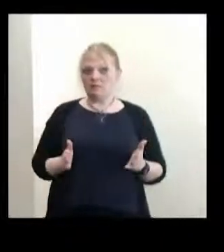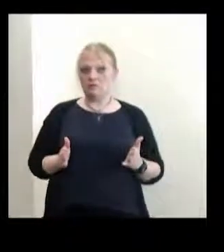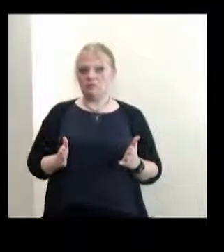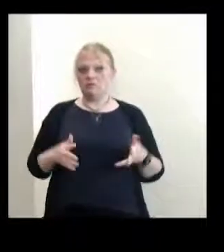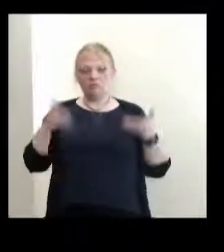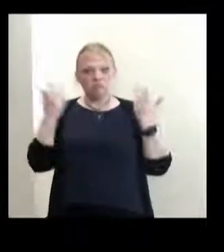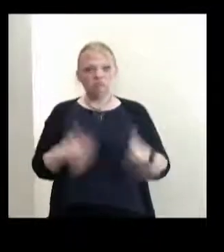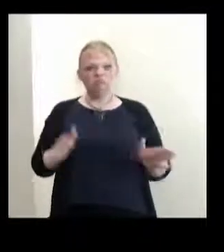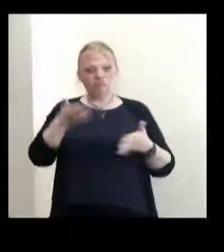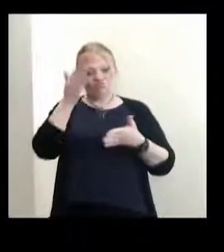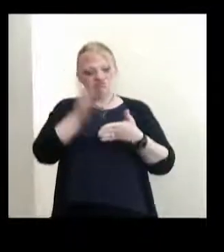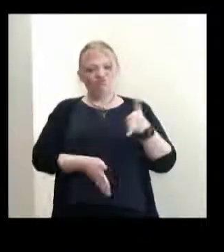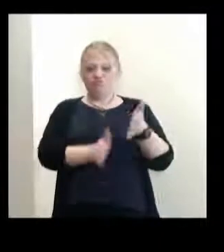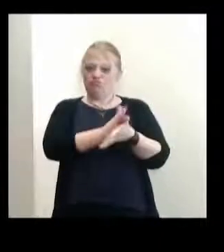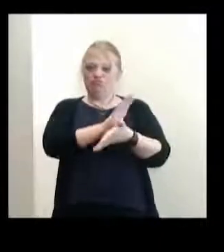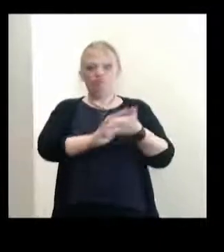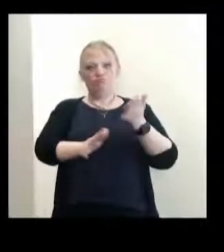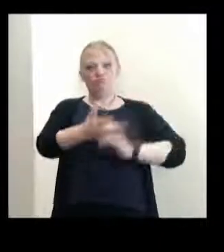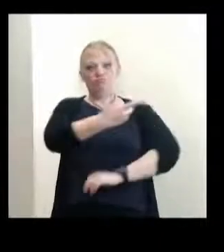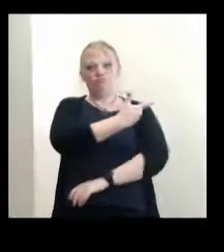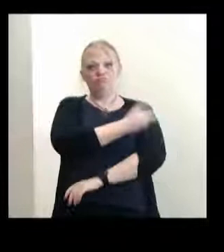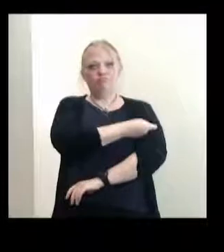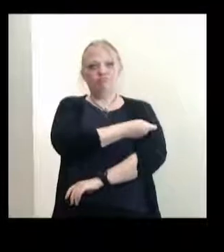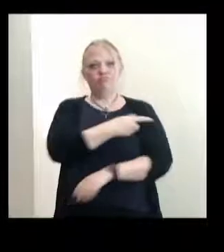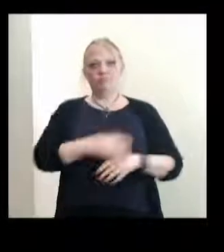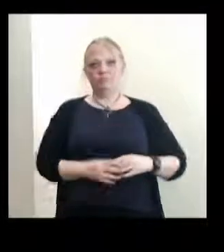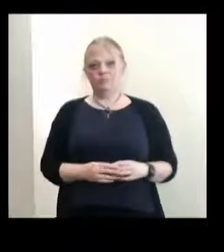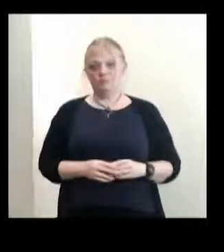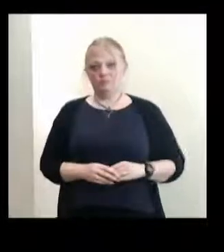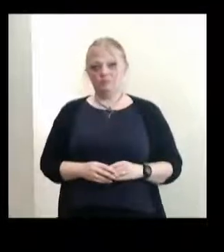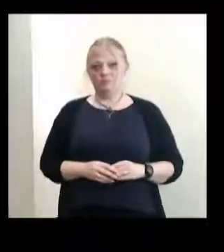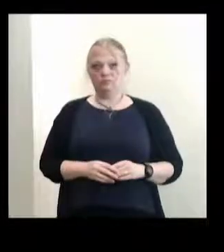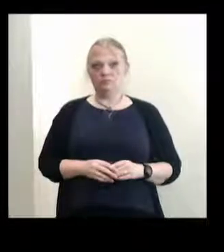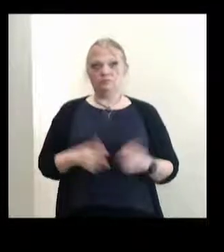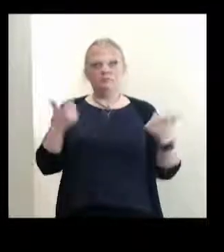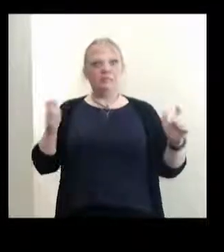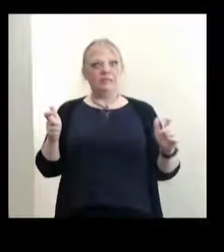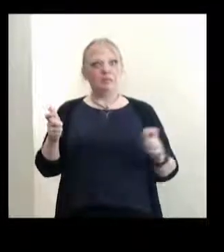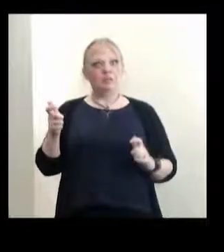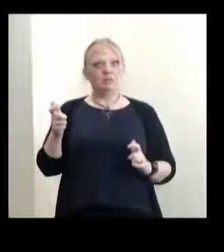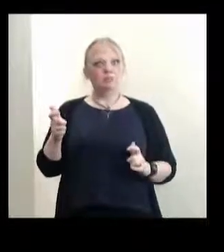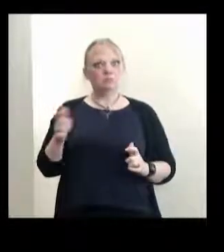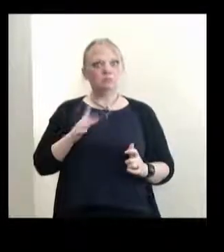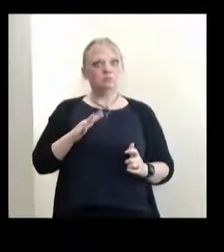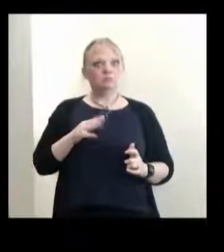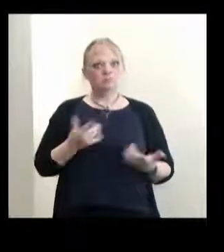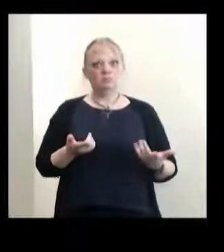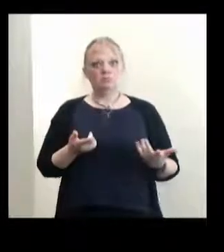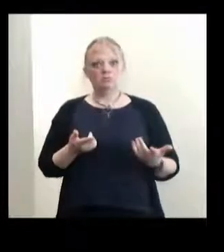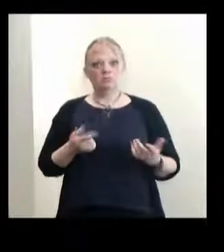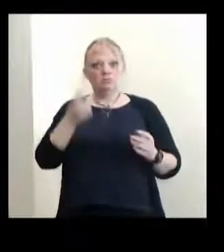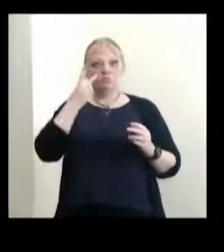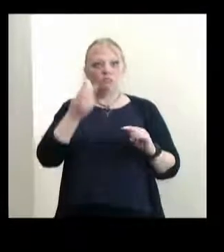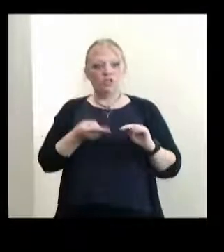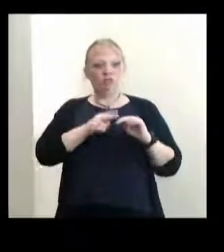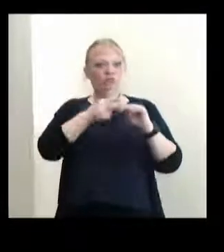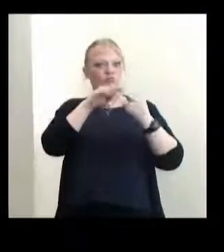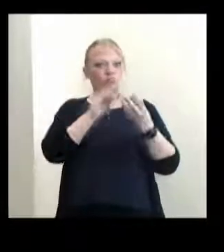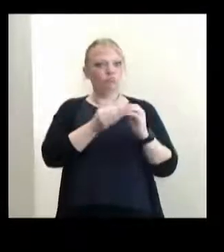have completed their vaccine dosage. This is huge. We are really starting to see a ramp up in our numbers,